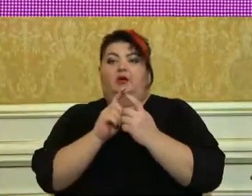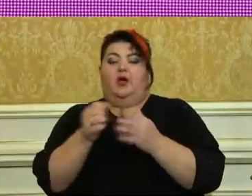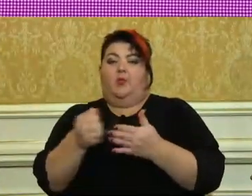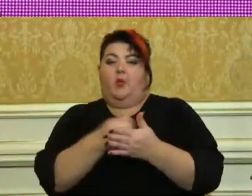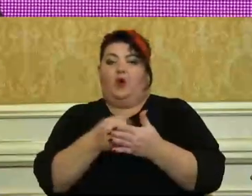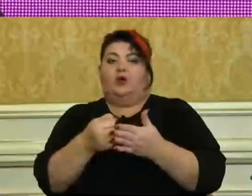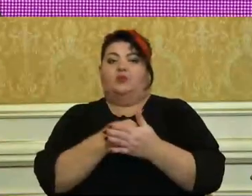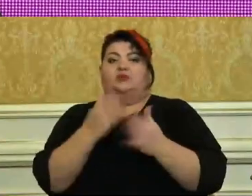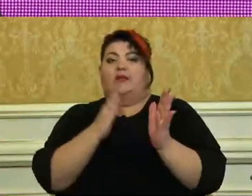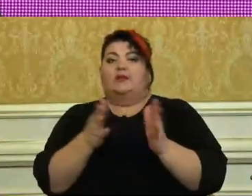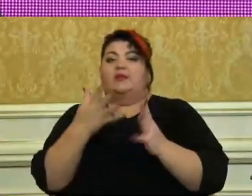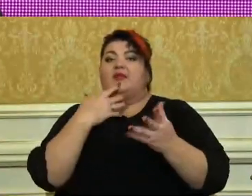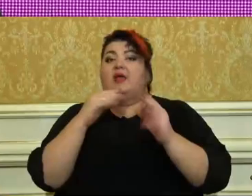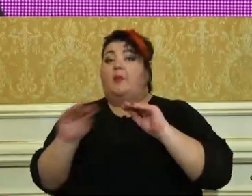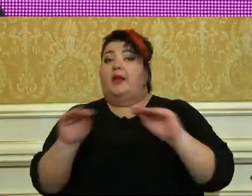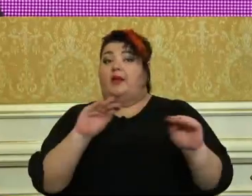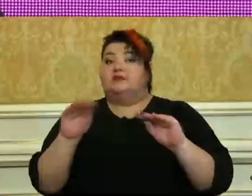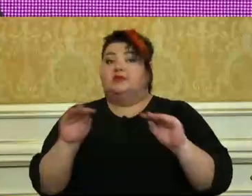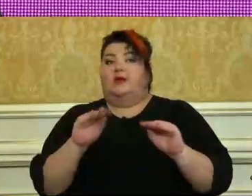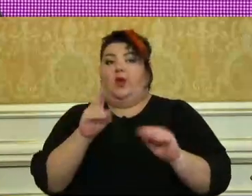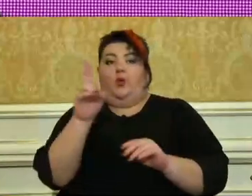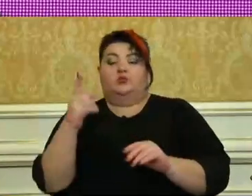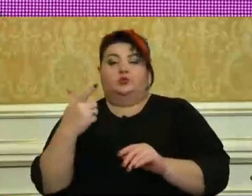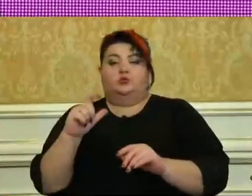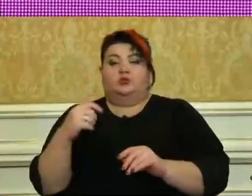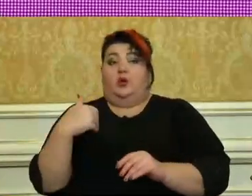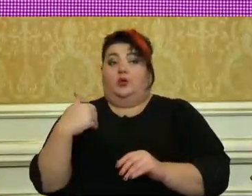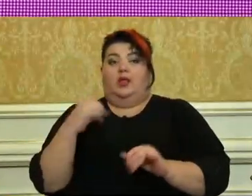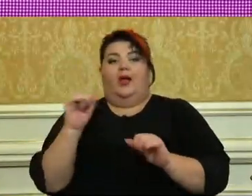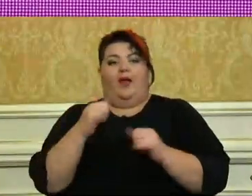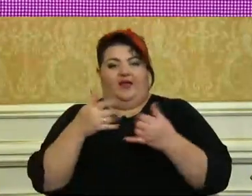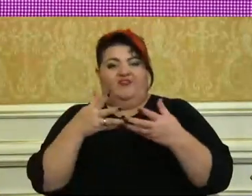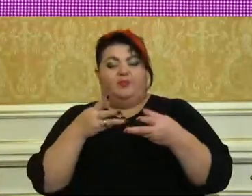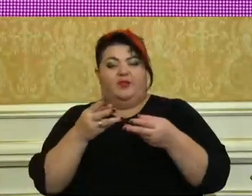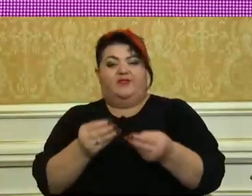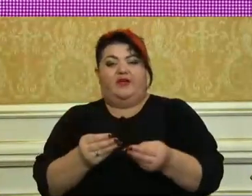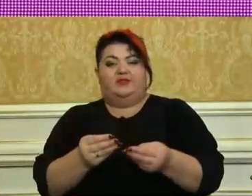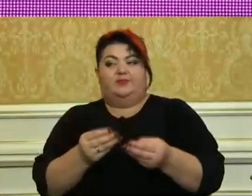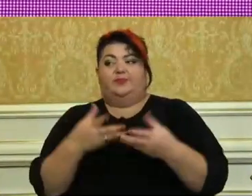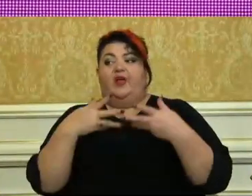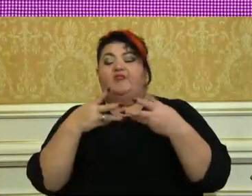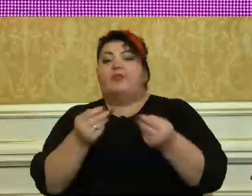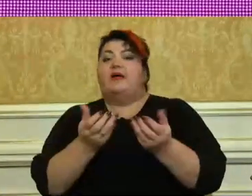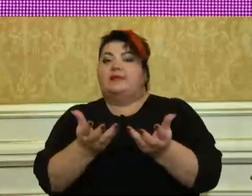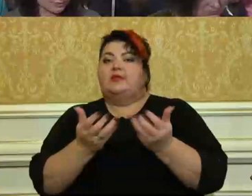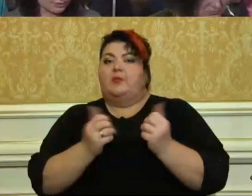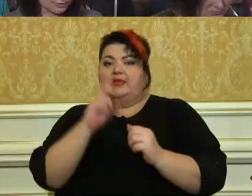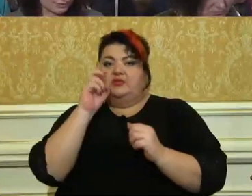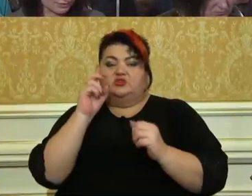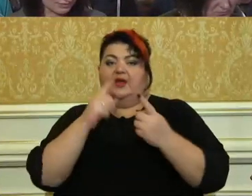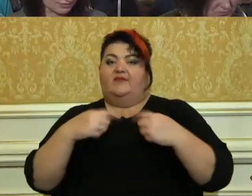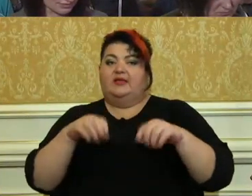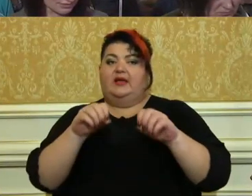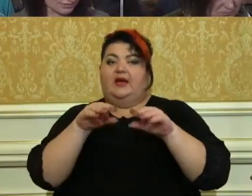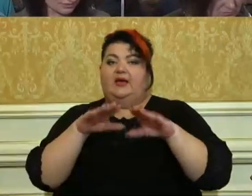taking, not only to, I don't know, decorate, to make a kind of decoration, but also to influence the making